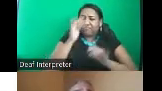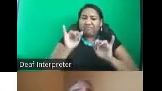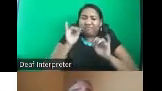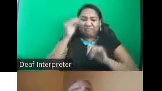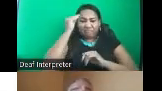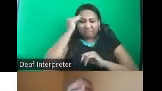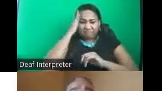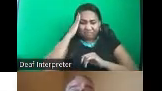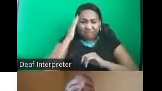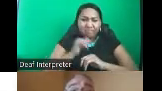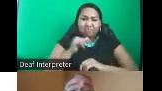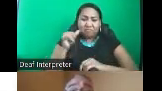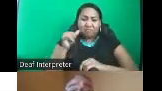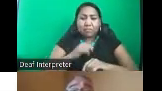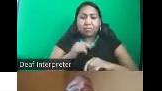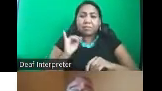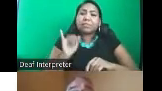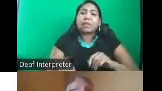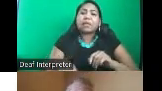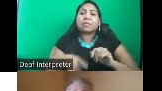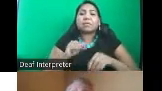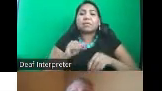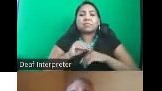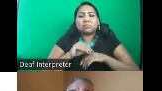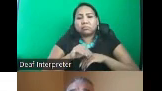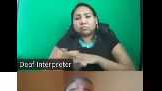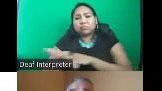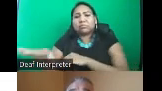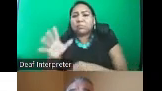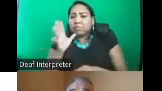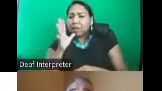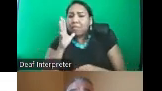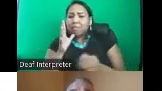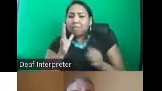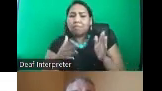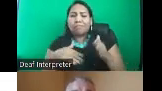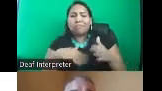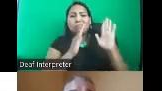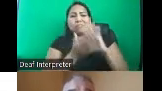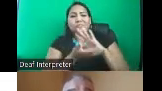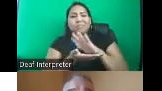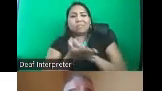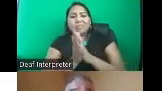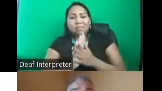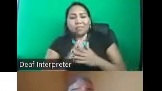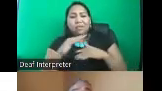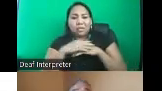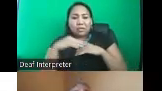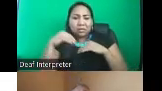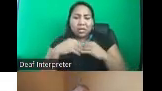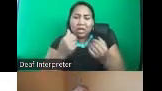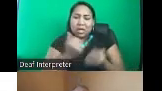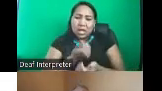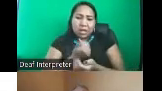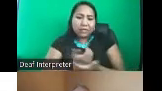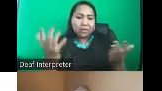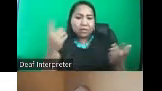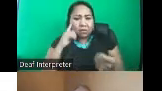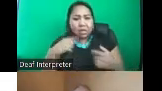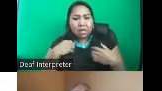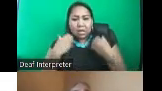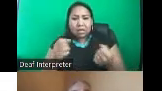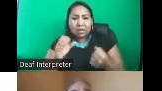her approach to indigenizing everything, not only healthcare. And the next slide, the last slide, is